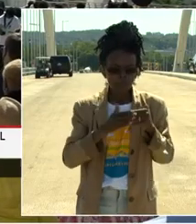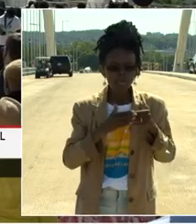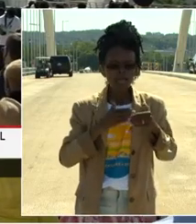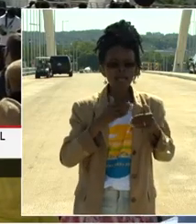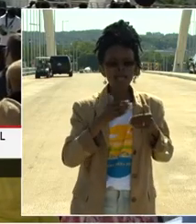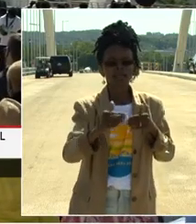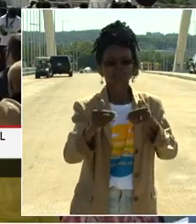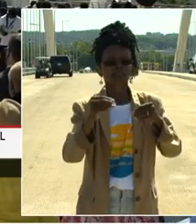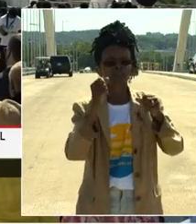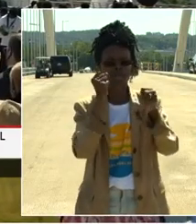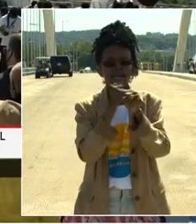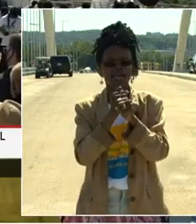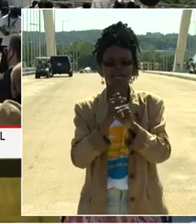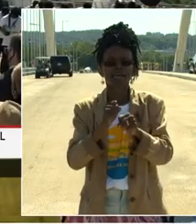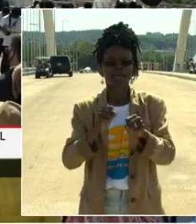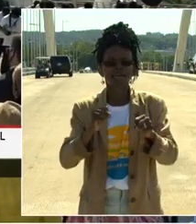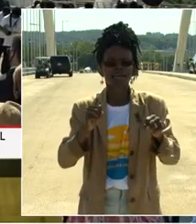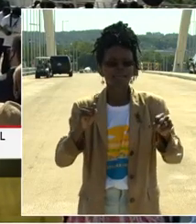free.